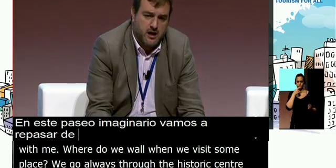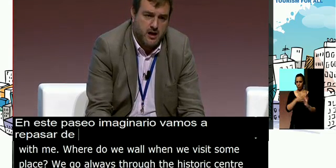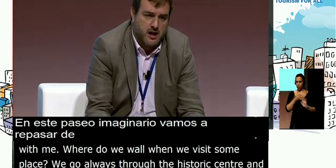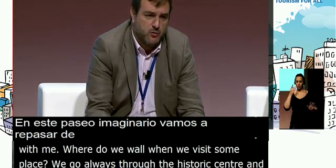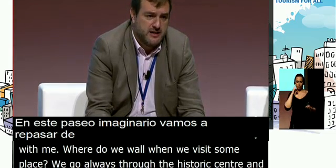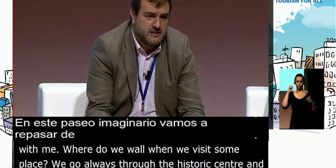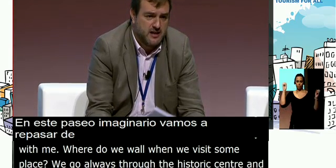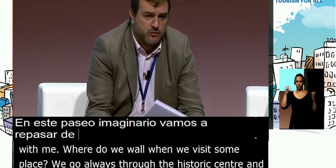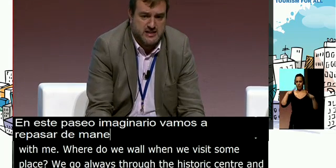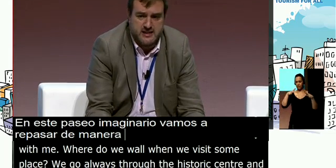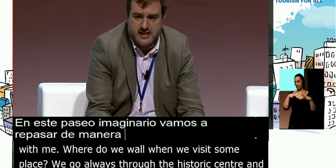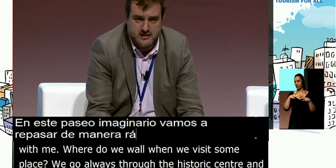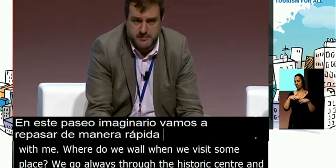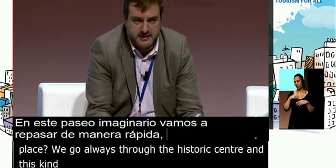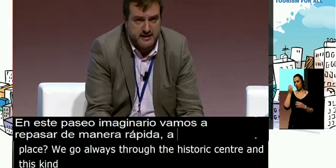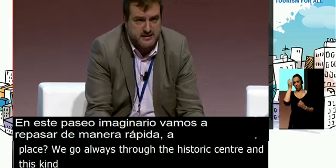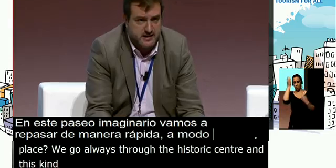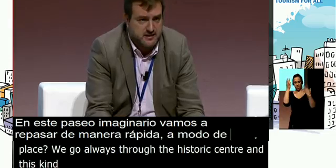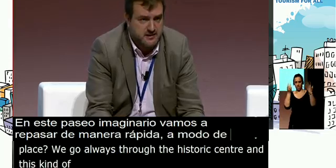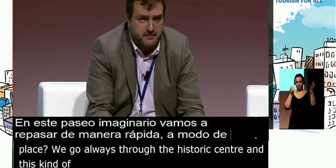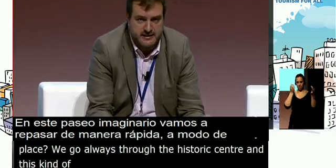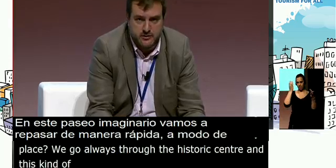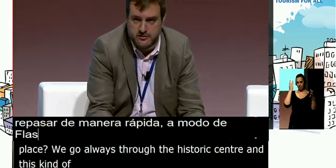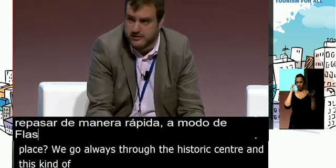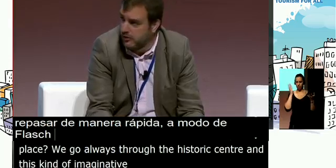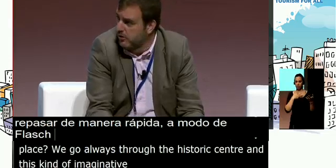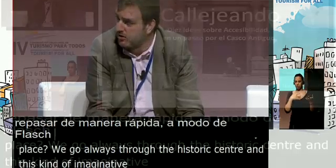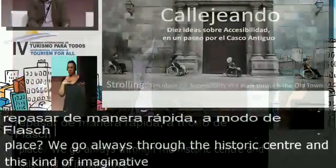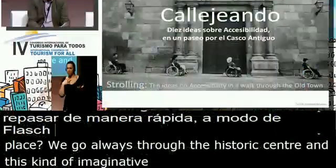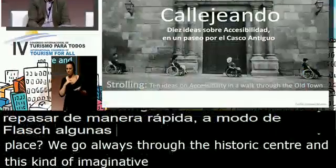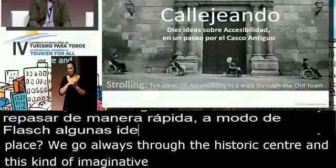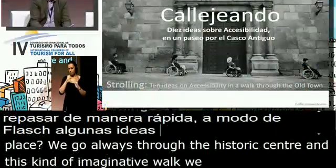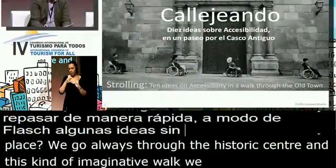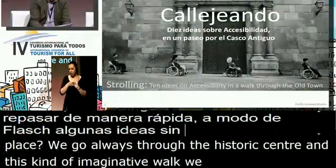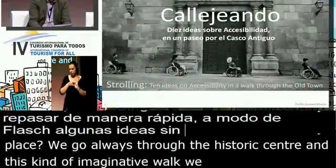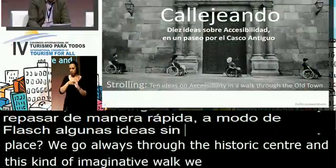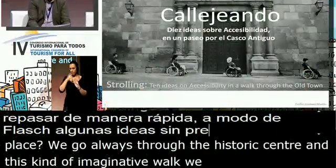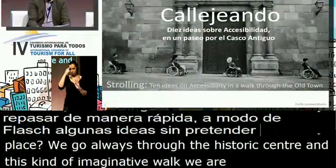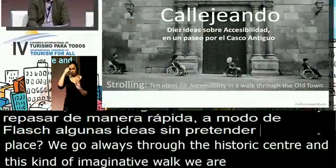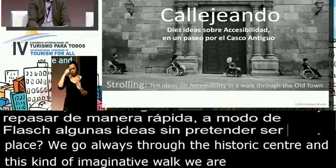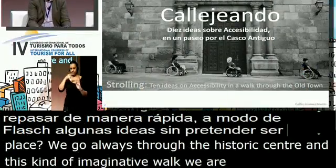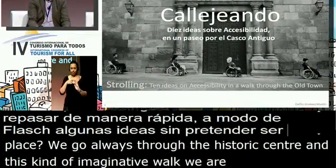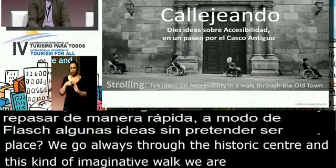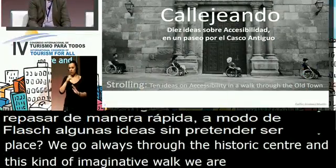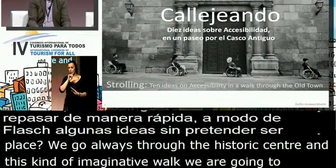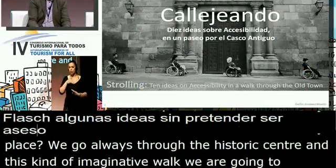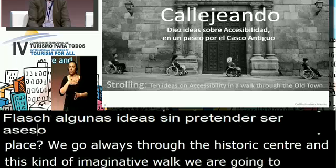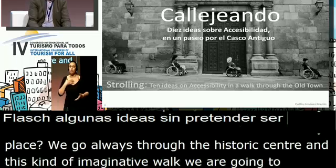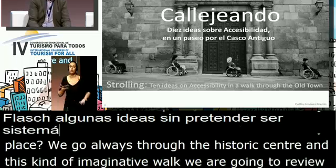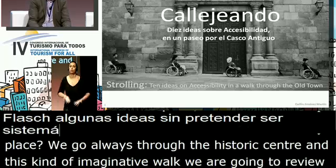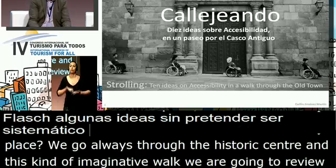kind of imaginative walk, we are going to review some ideas